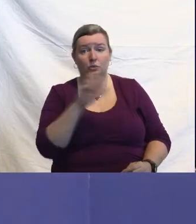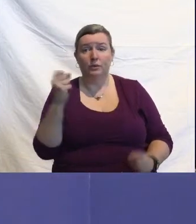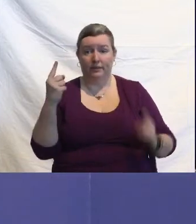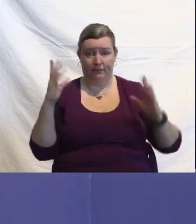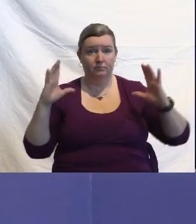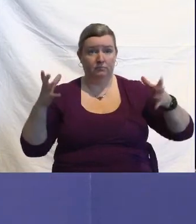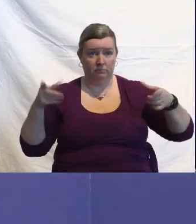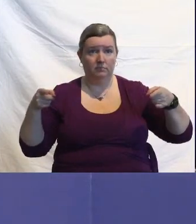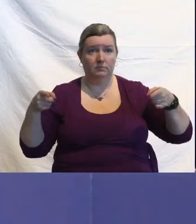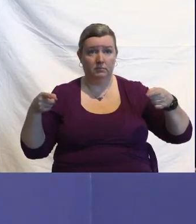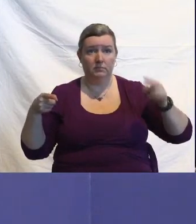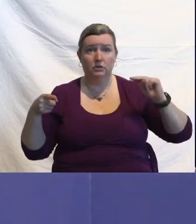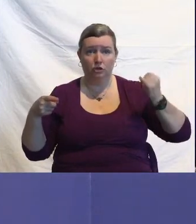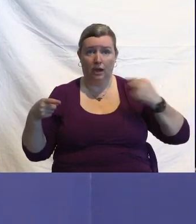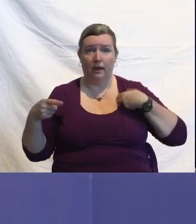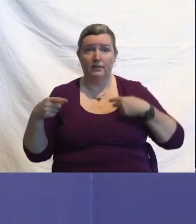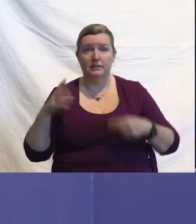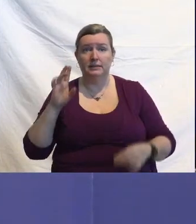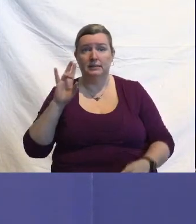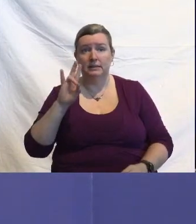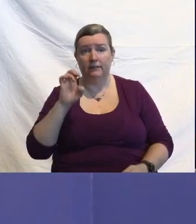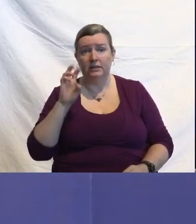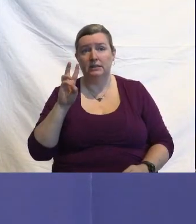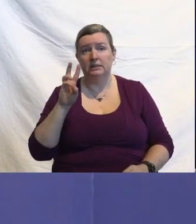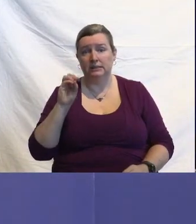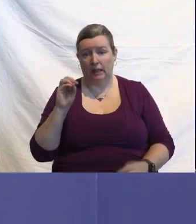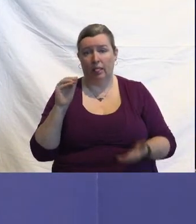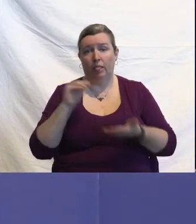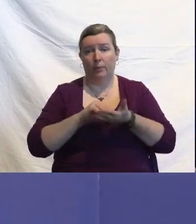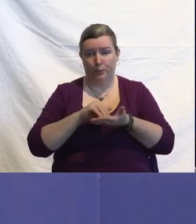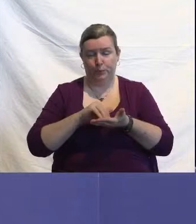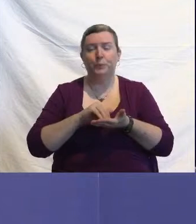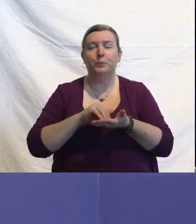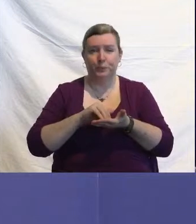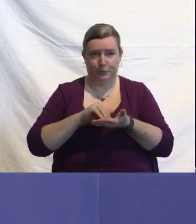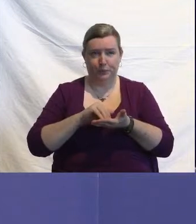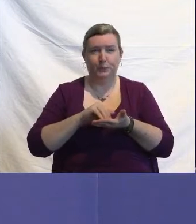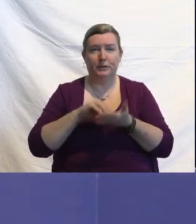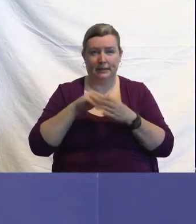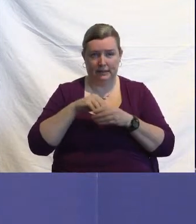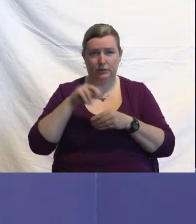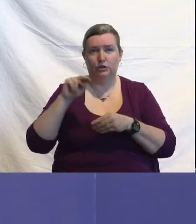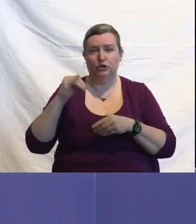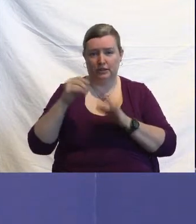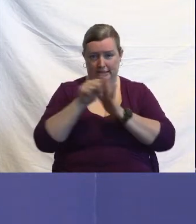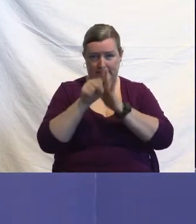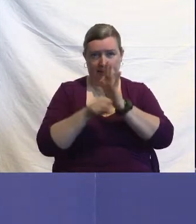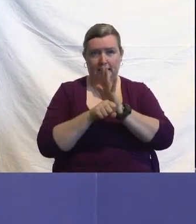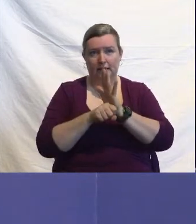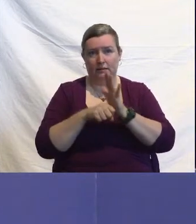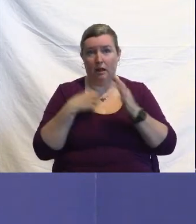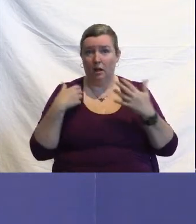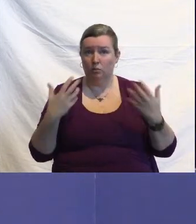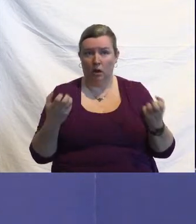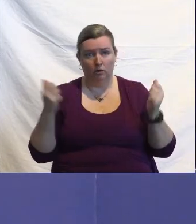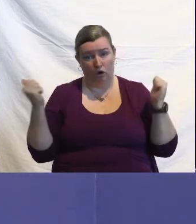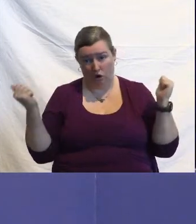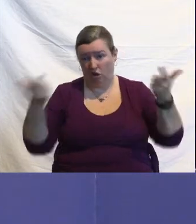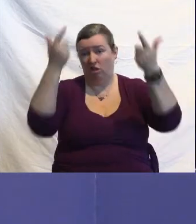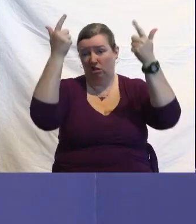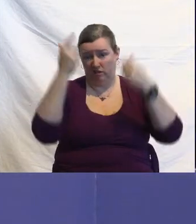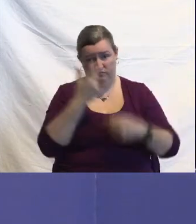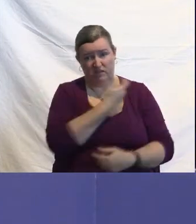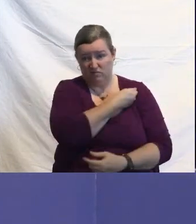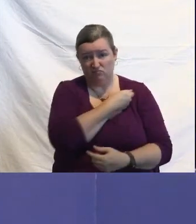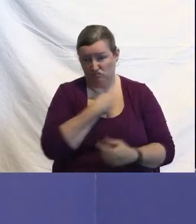760,000 5 to 11-year-olds. And we'd like to get all of them vaccinated. We've